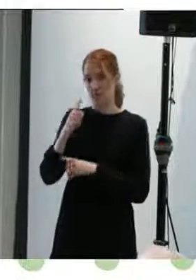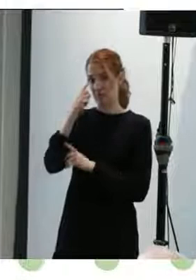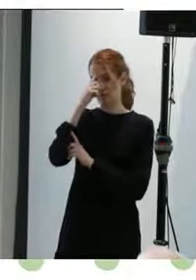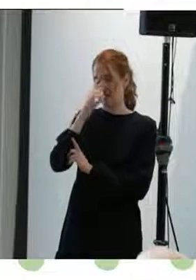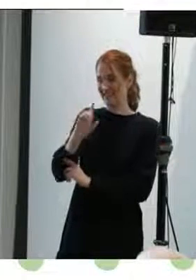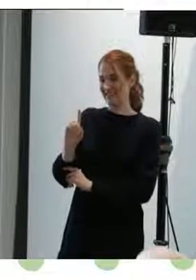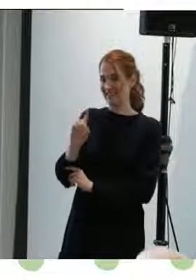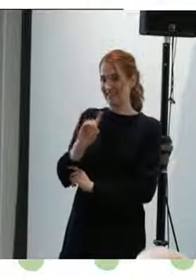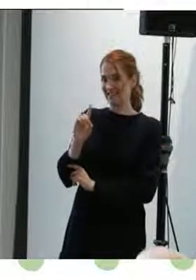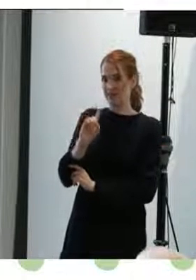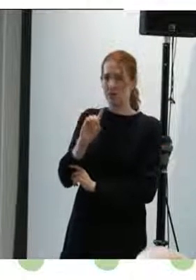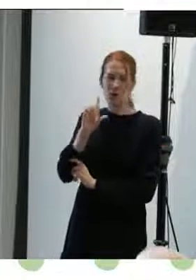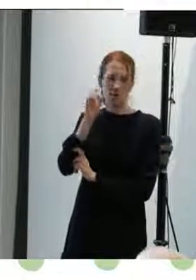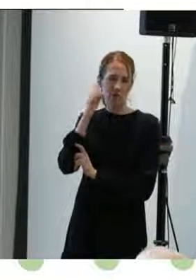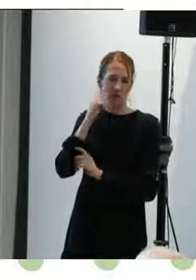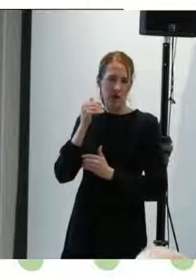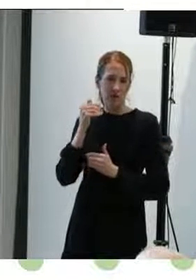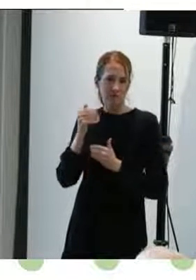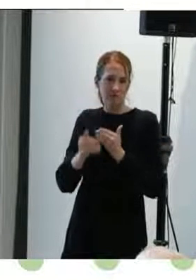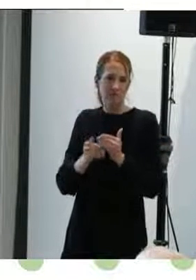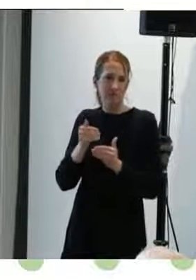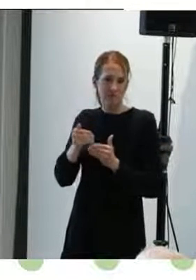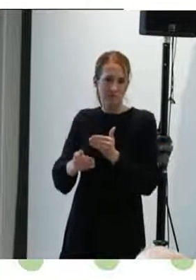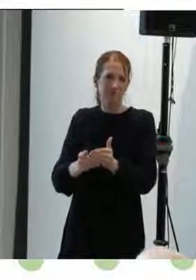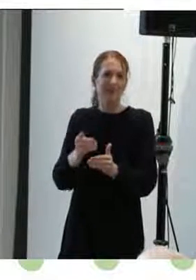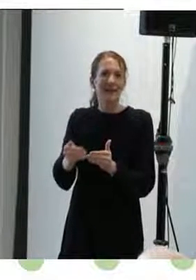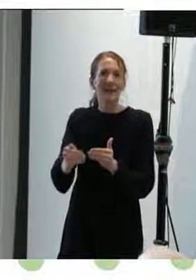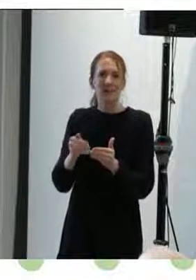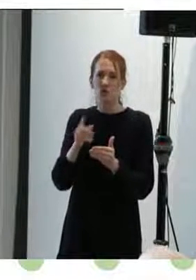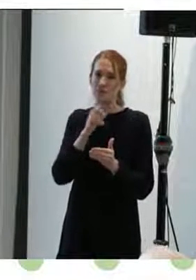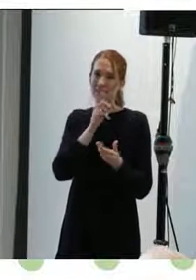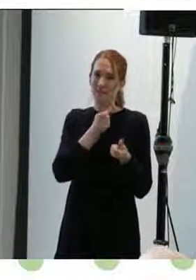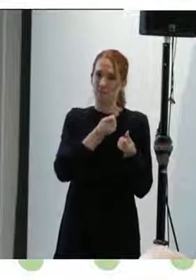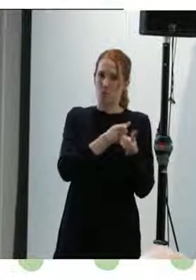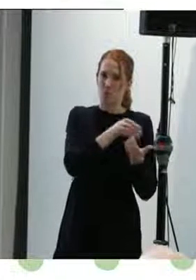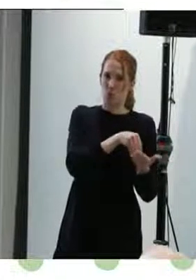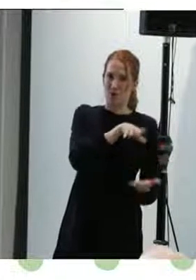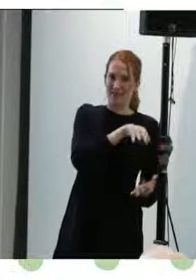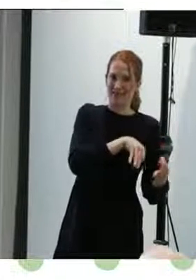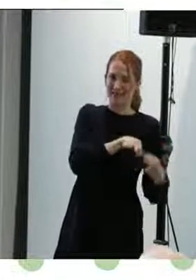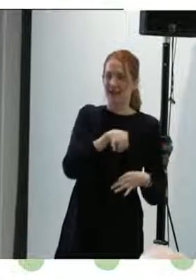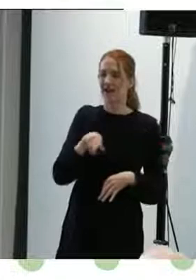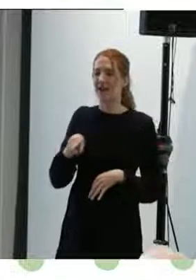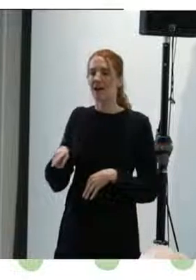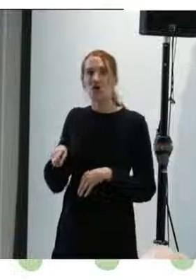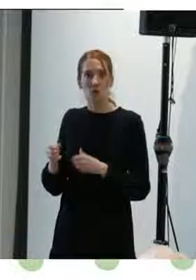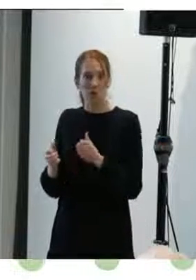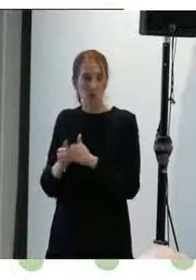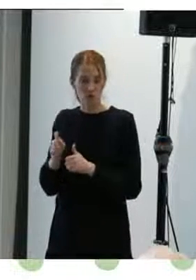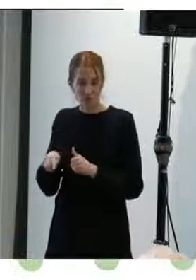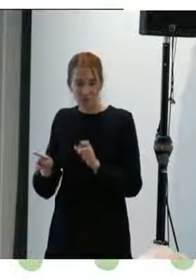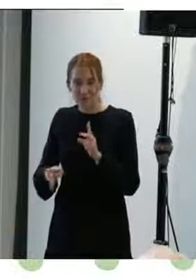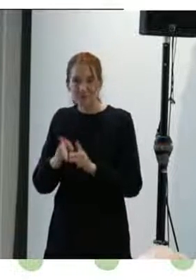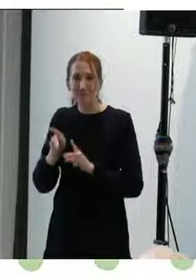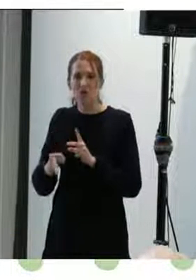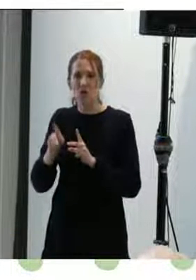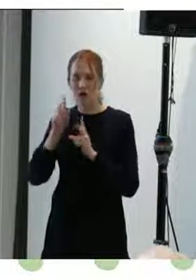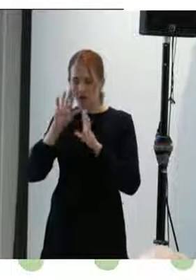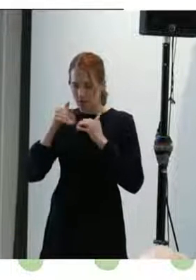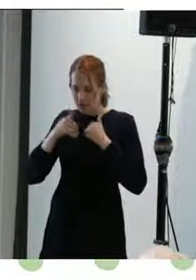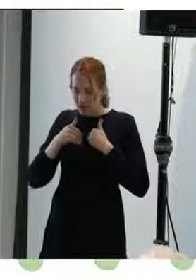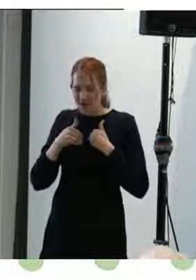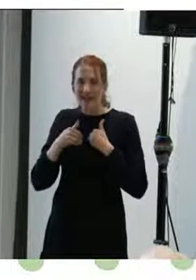are rigged in favor of the wealthy. And so many people instead turned inward. They looked for meaning in conspiracy theories on